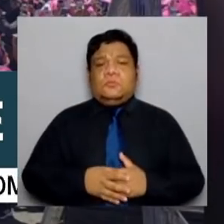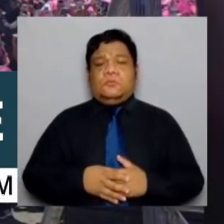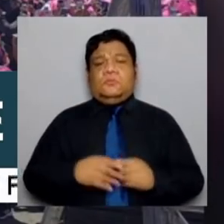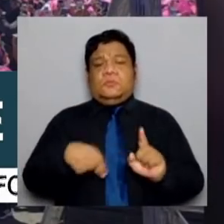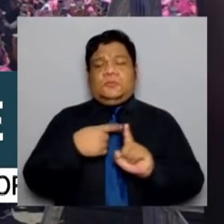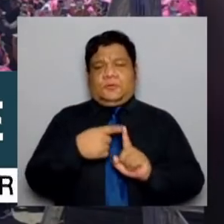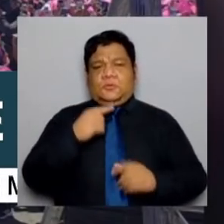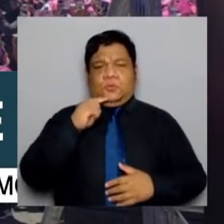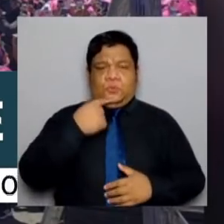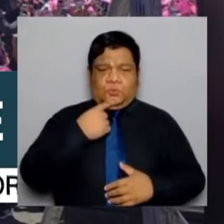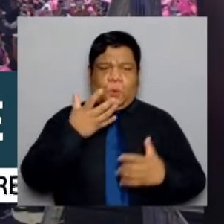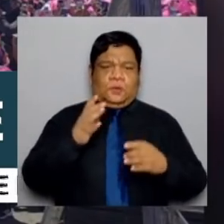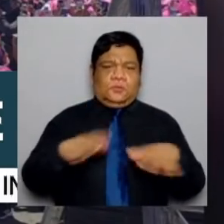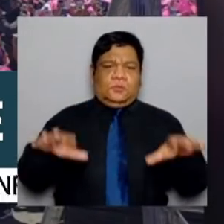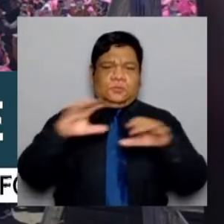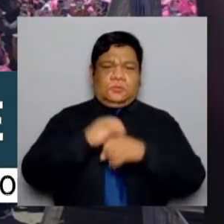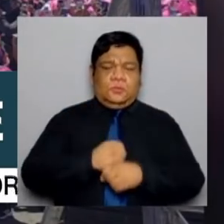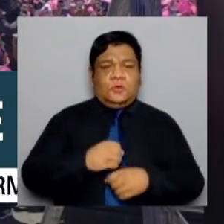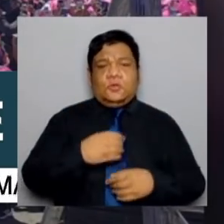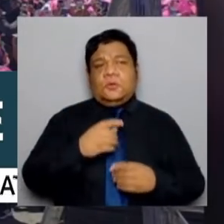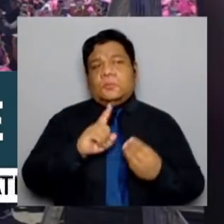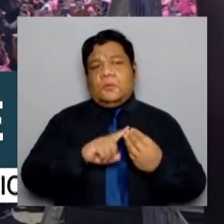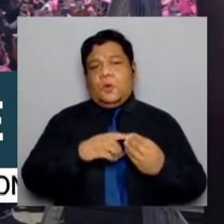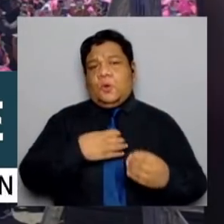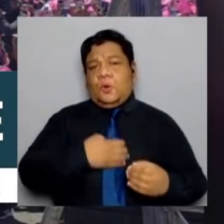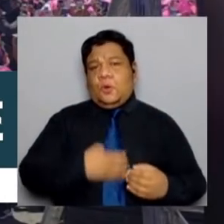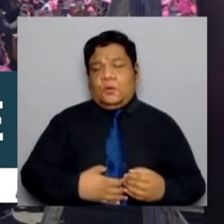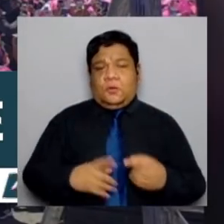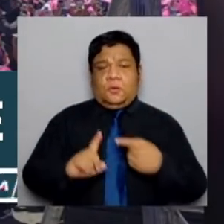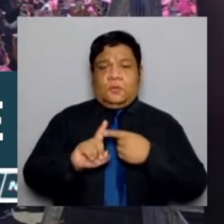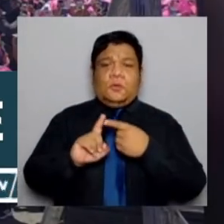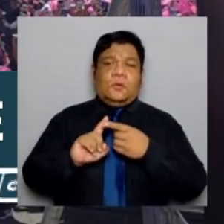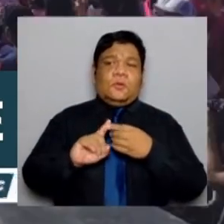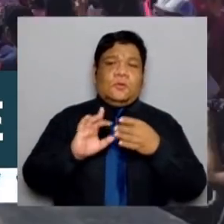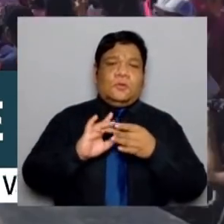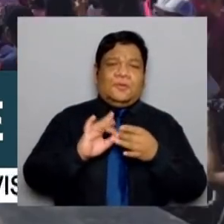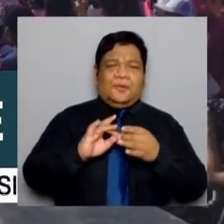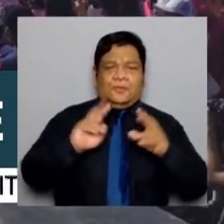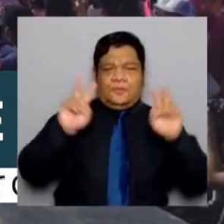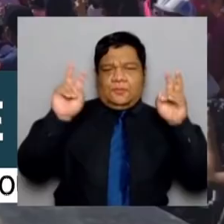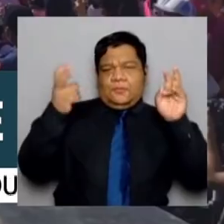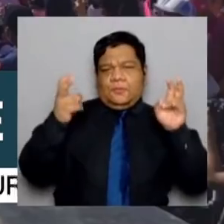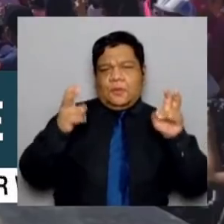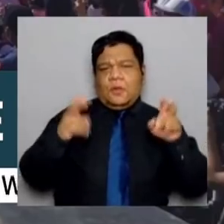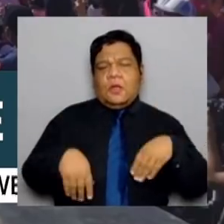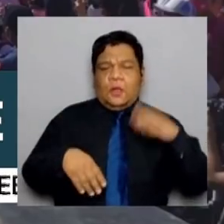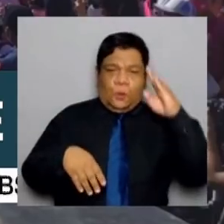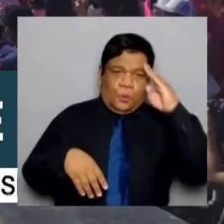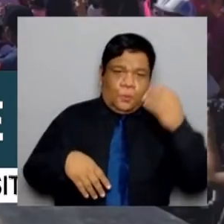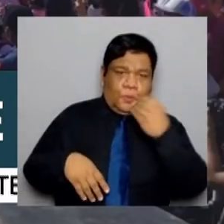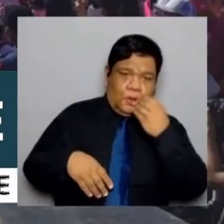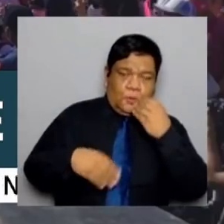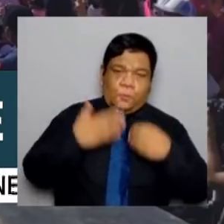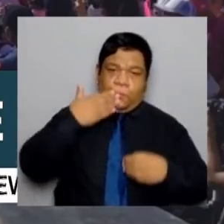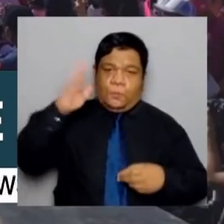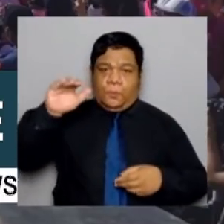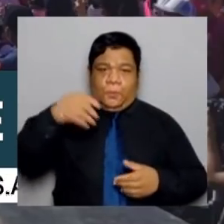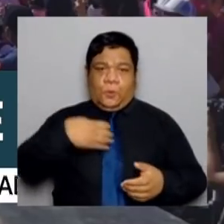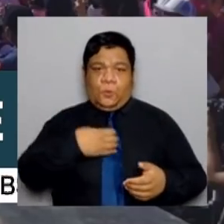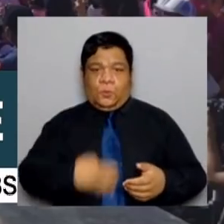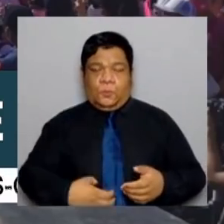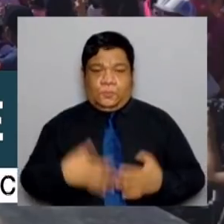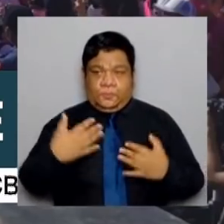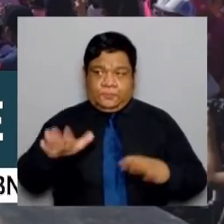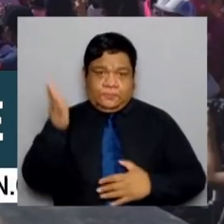hunger, laying down his food security platform, Hello Pagkain, Goodbye Gutom. After speaking here in Palo, VP